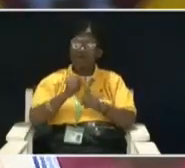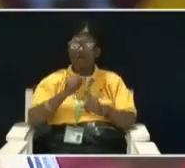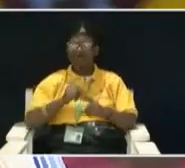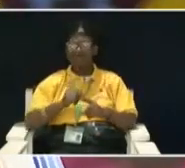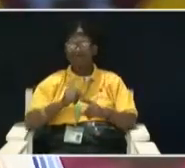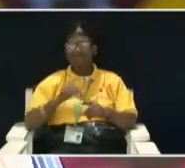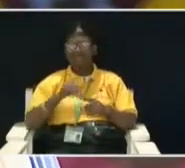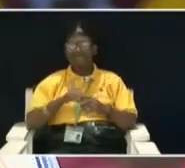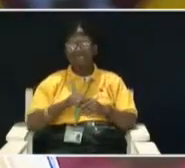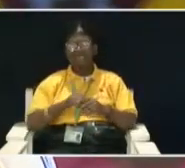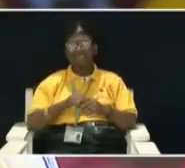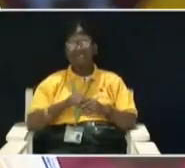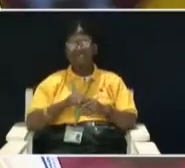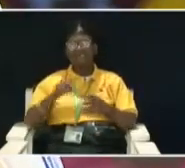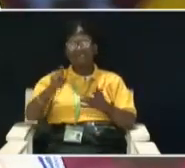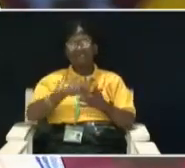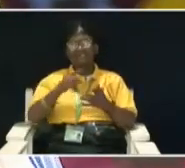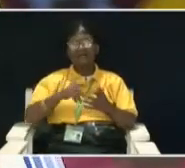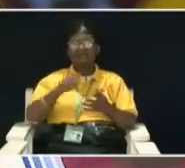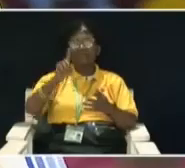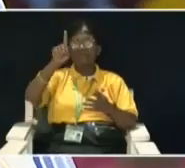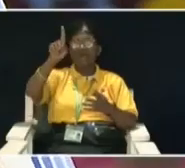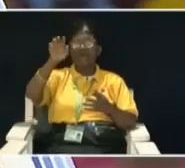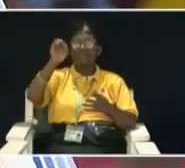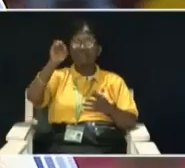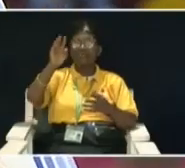In Psalm 107 verse 20,